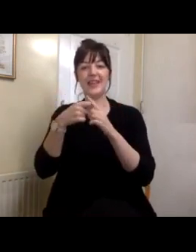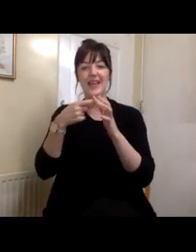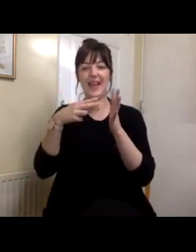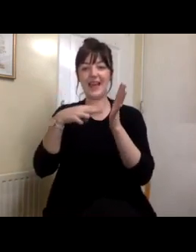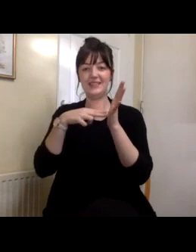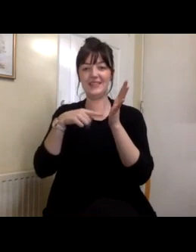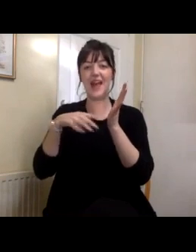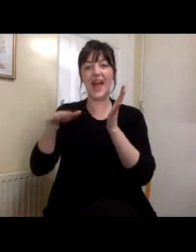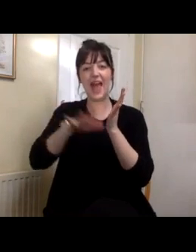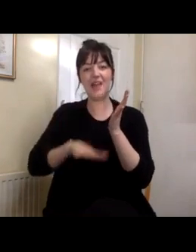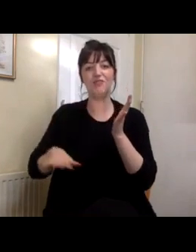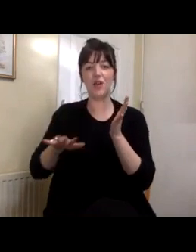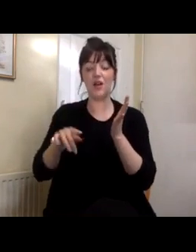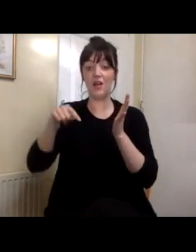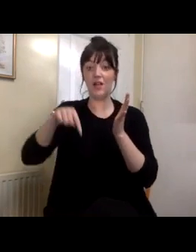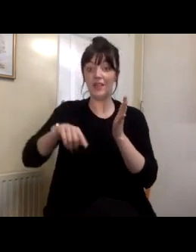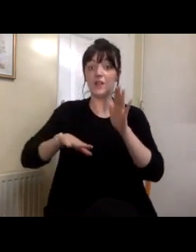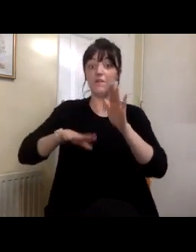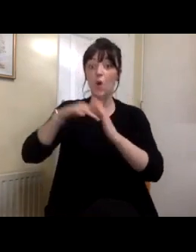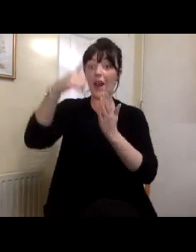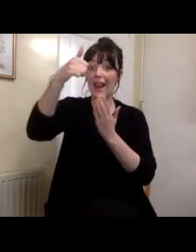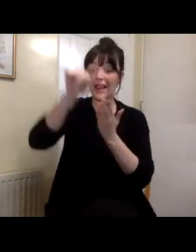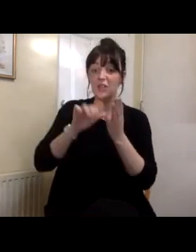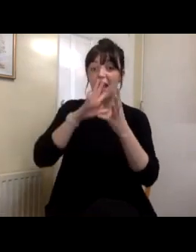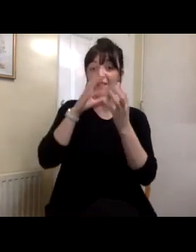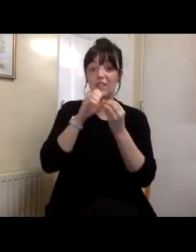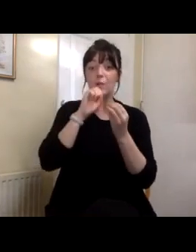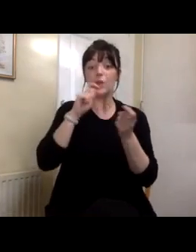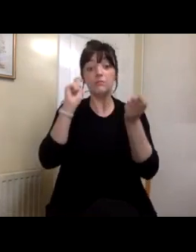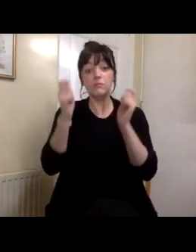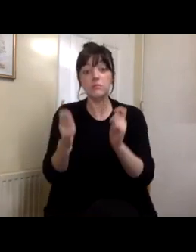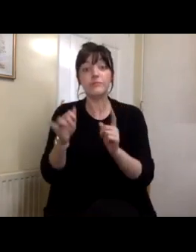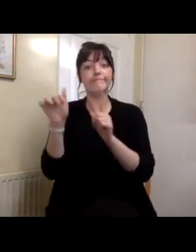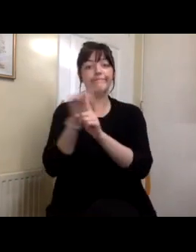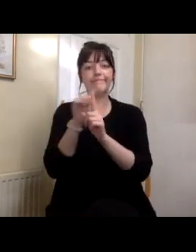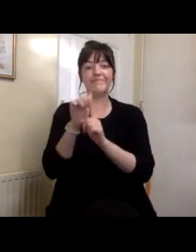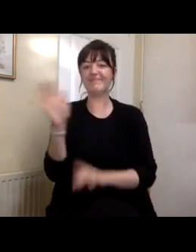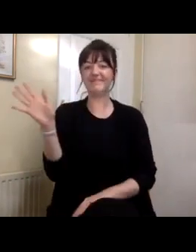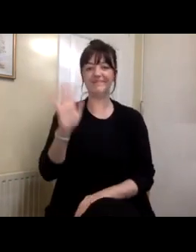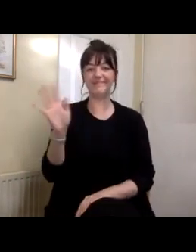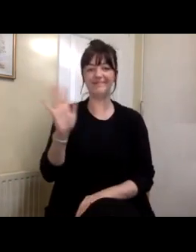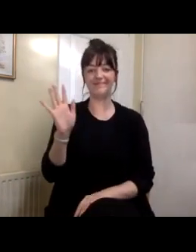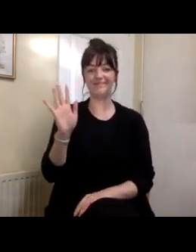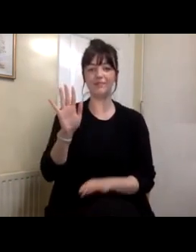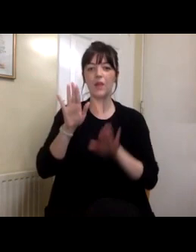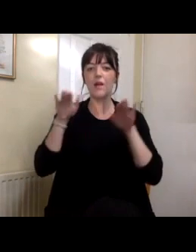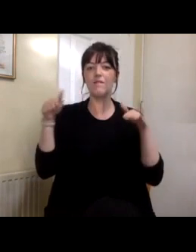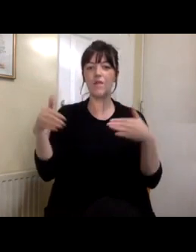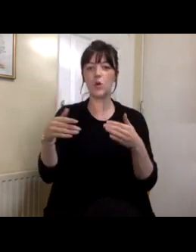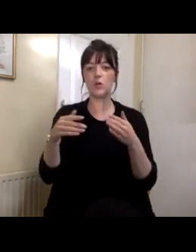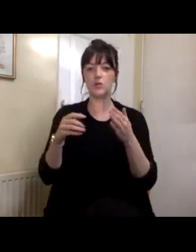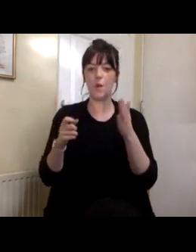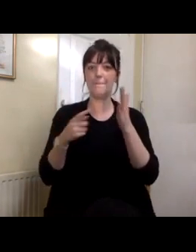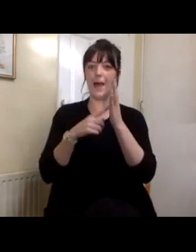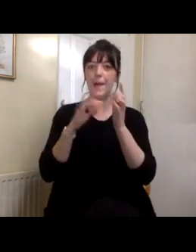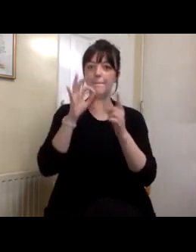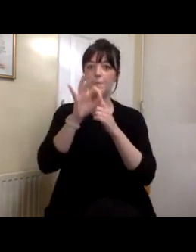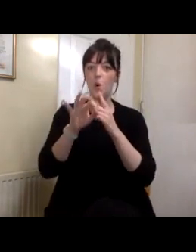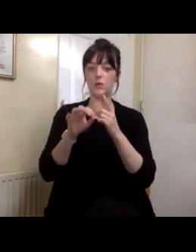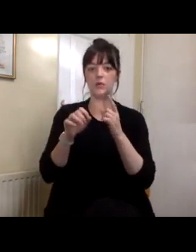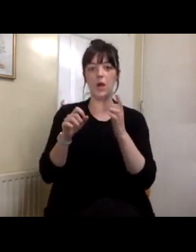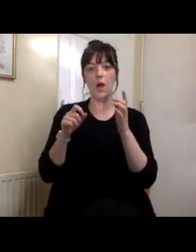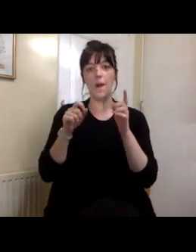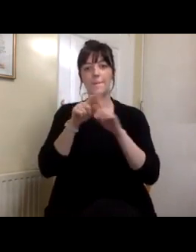be clear, this is not an exhaustive view of every proposed refinement. Rather, we're providing you with an overview of some of the